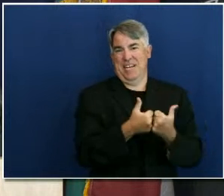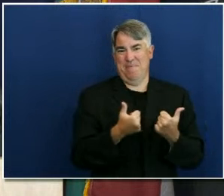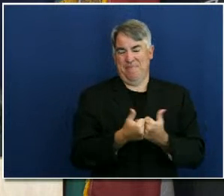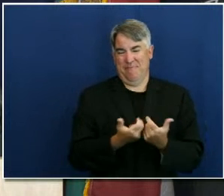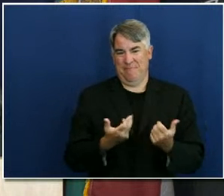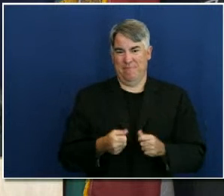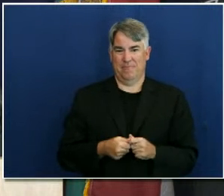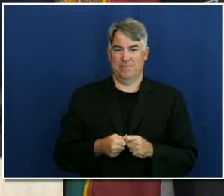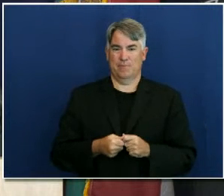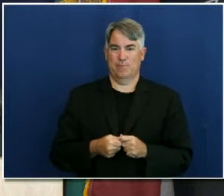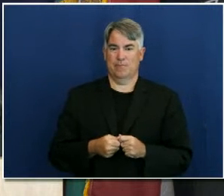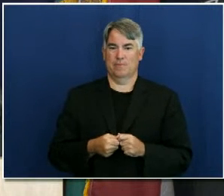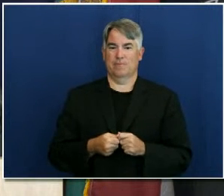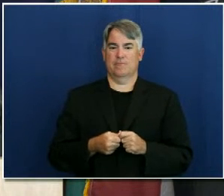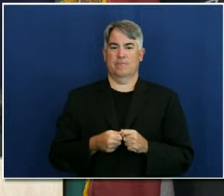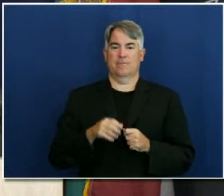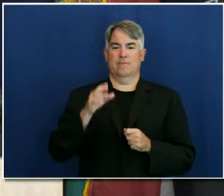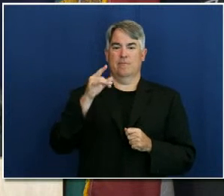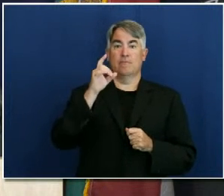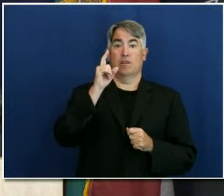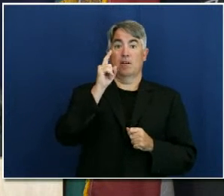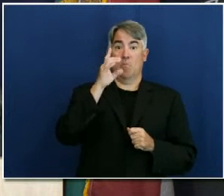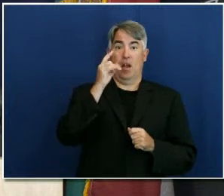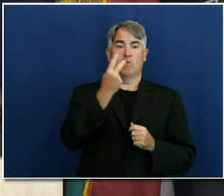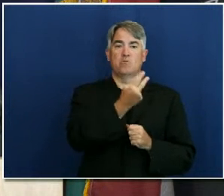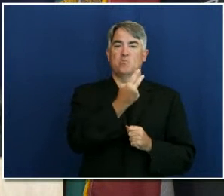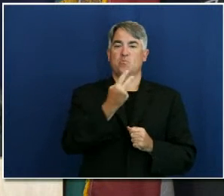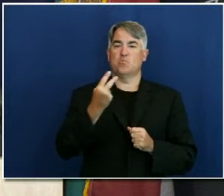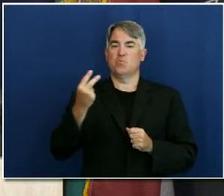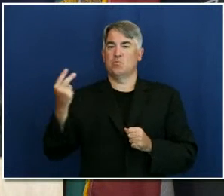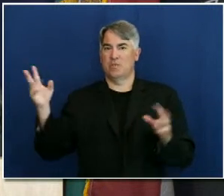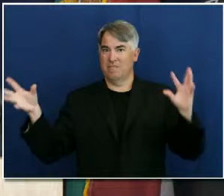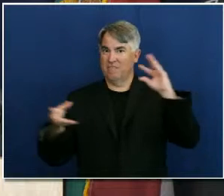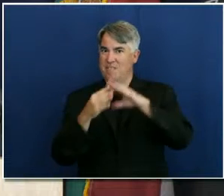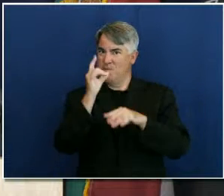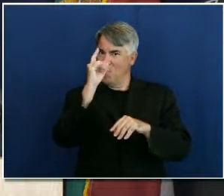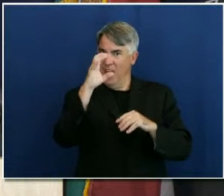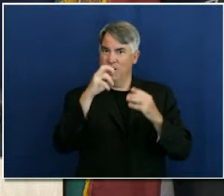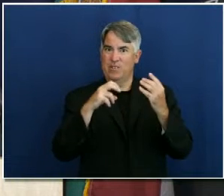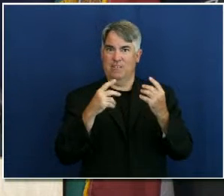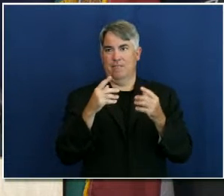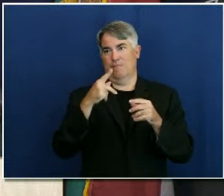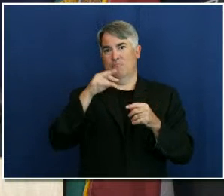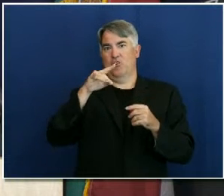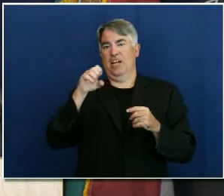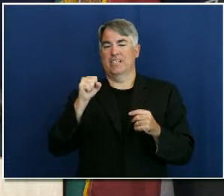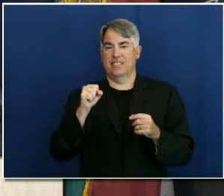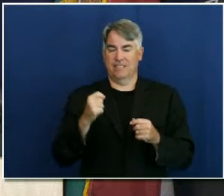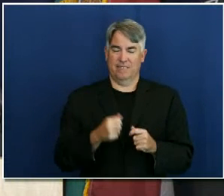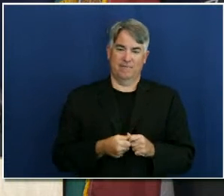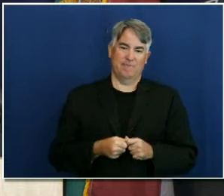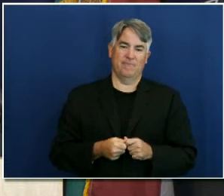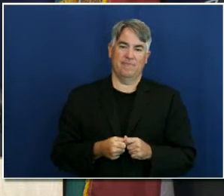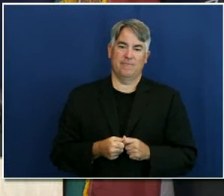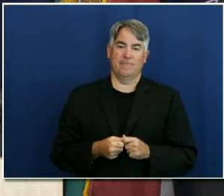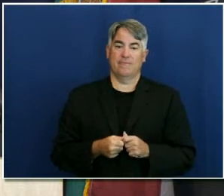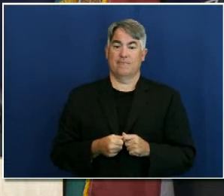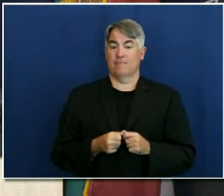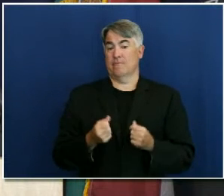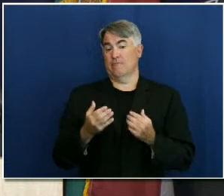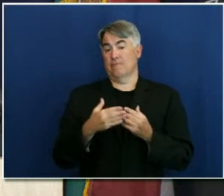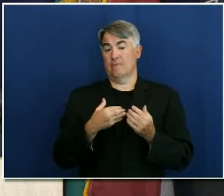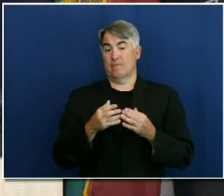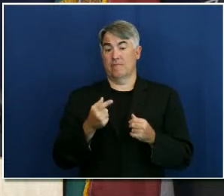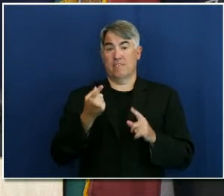tickets to an upcoming Padres game. Entry to be eligible is for both first and second dose